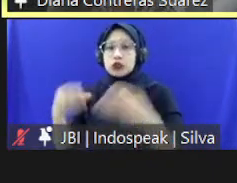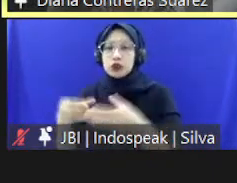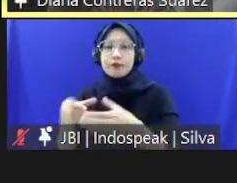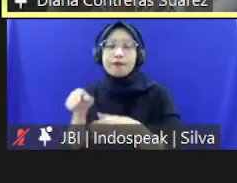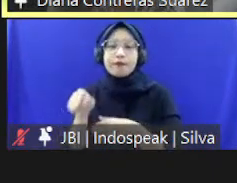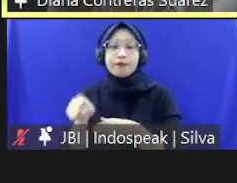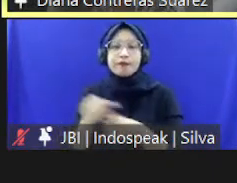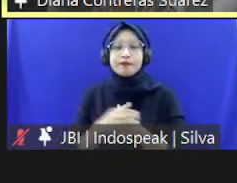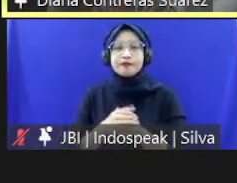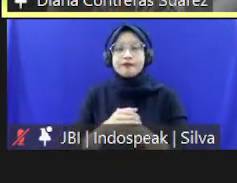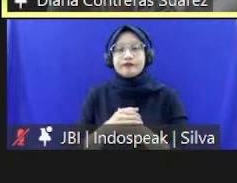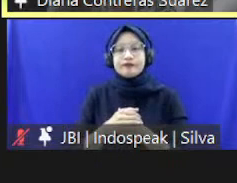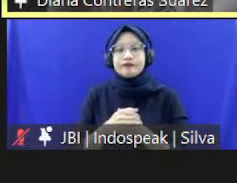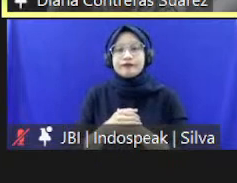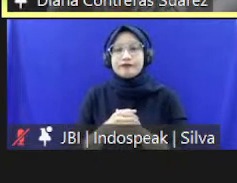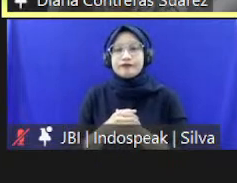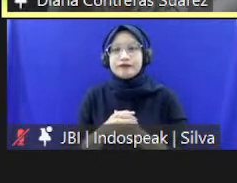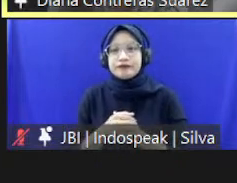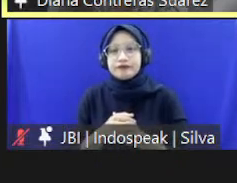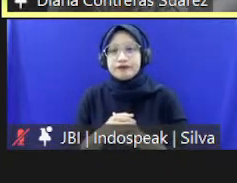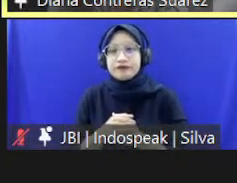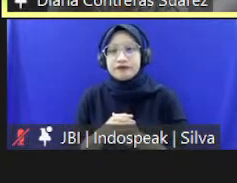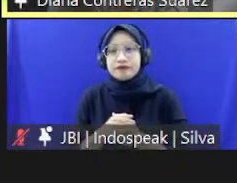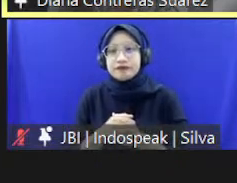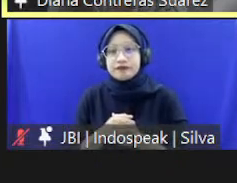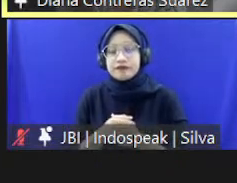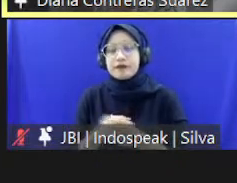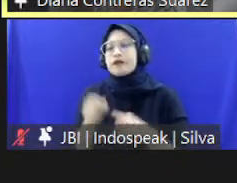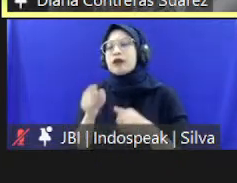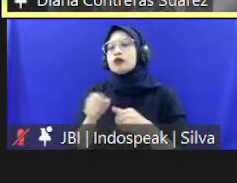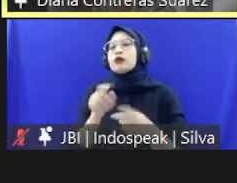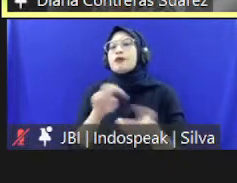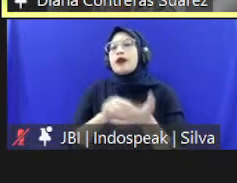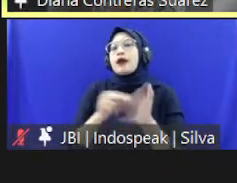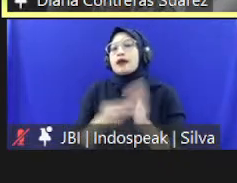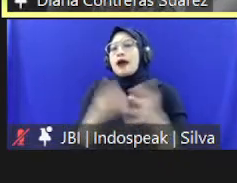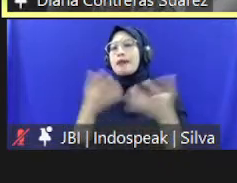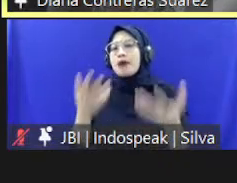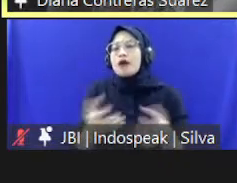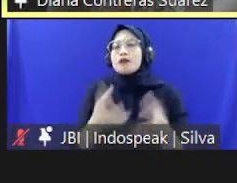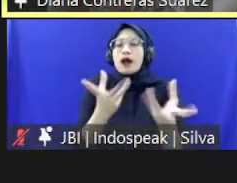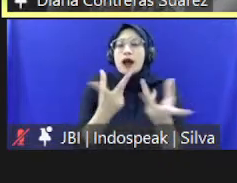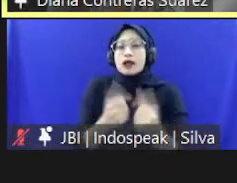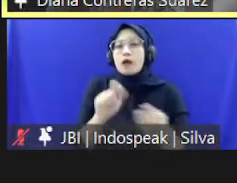by changing on the way that people perceive what disability means.